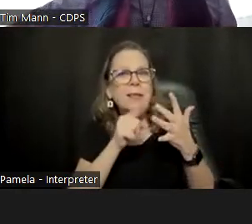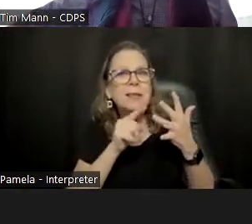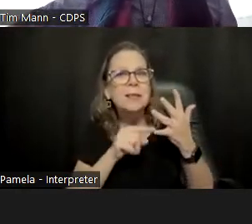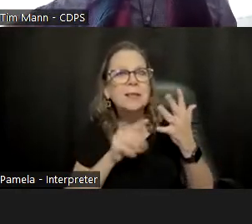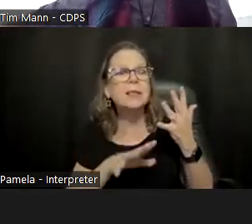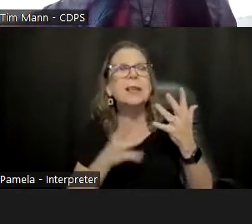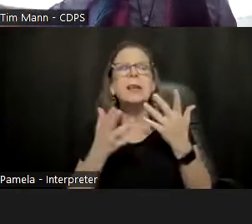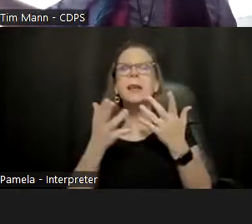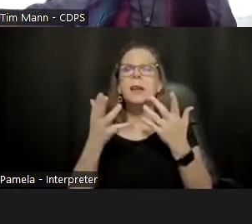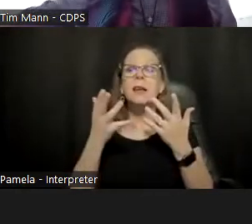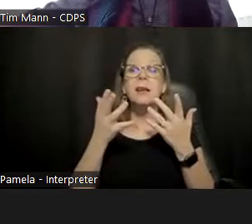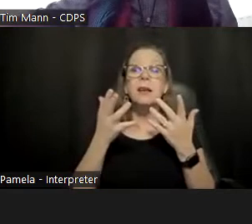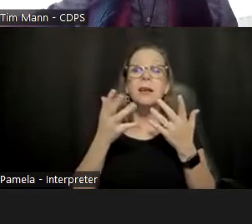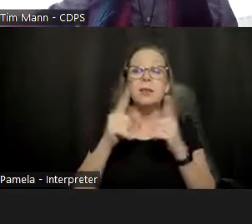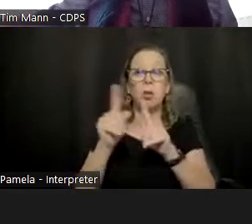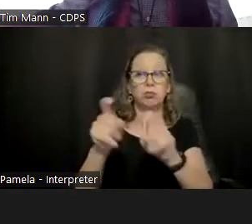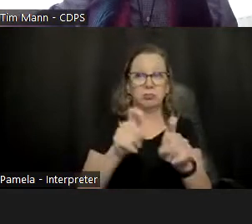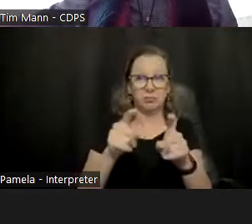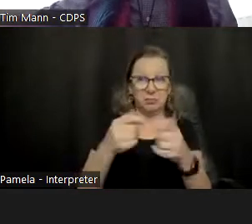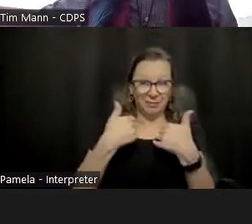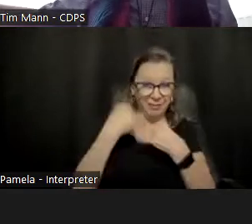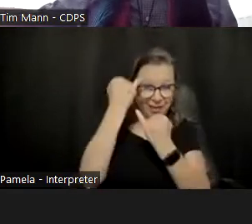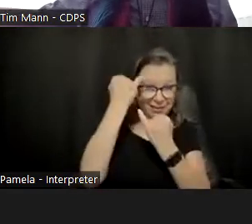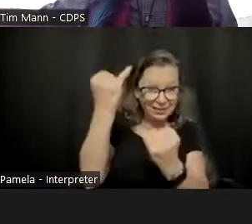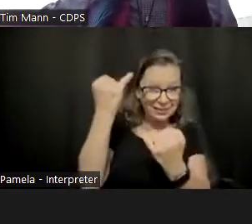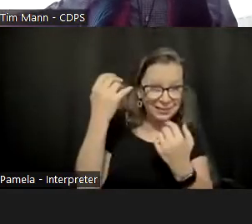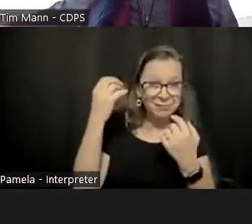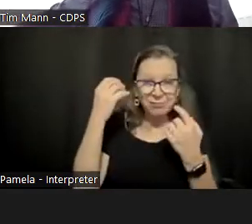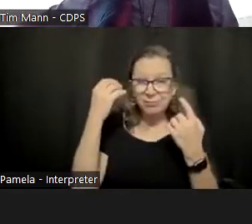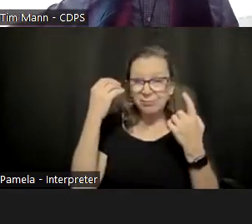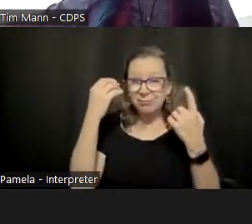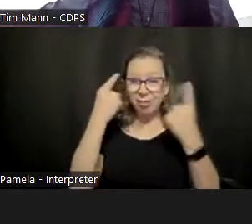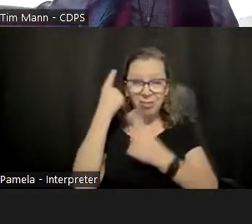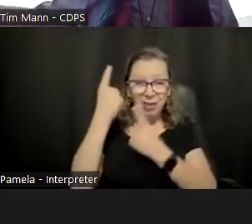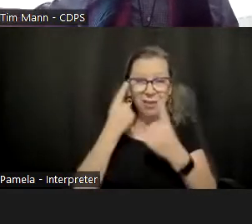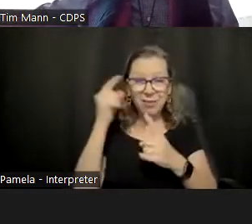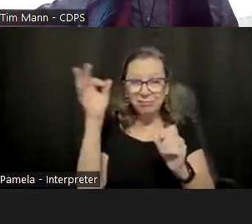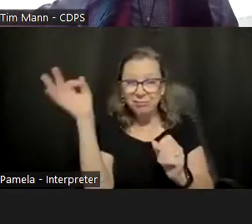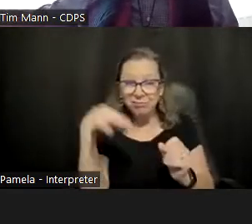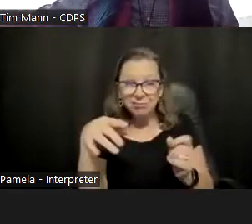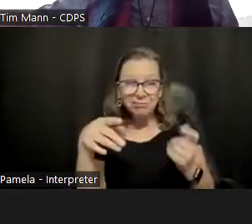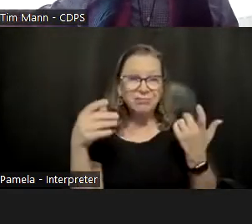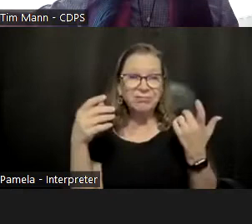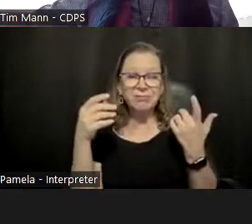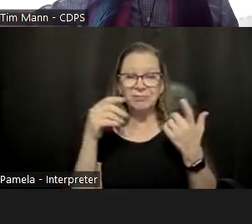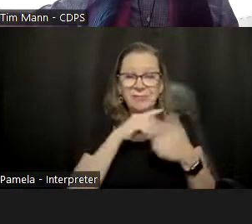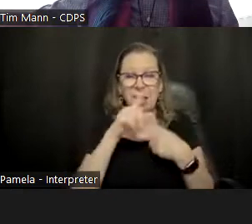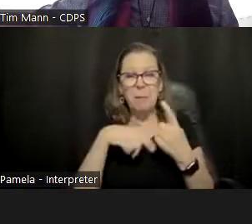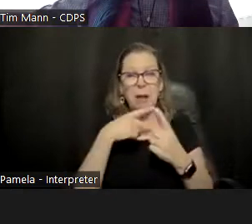anybody has some ideas and thoughts about this idea of